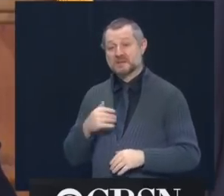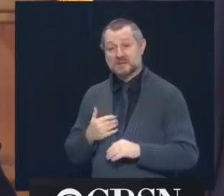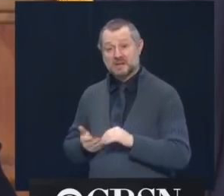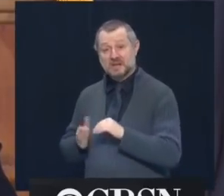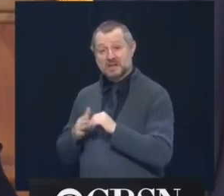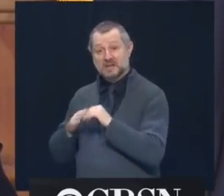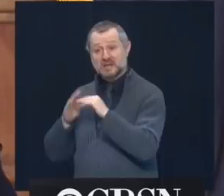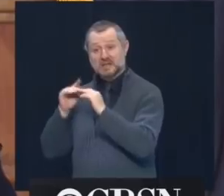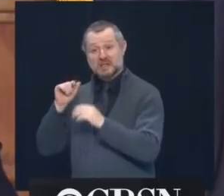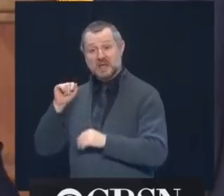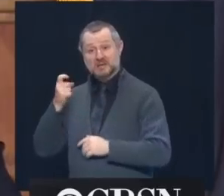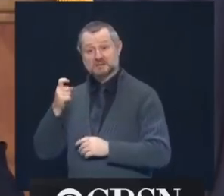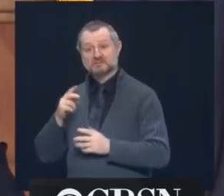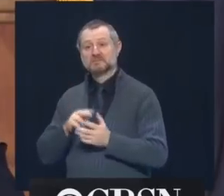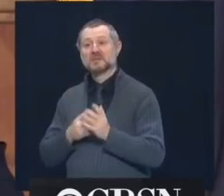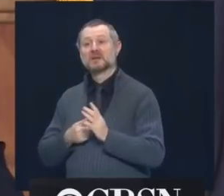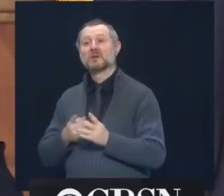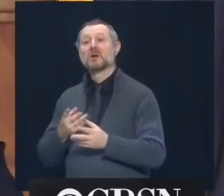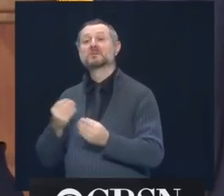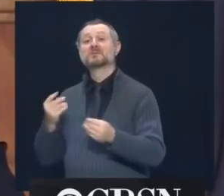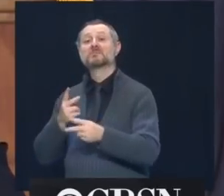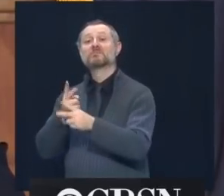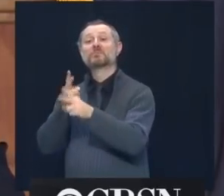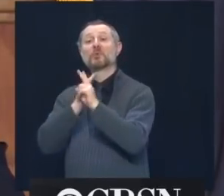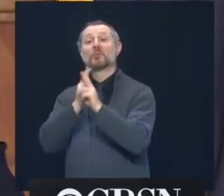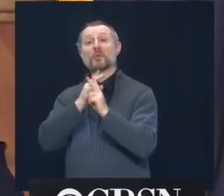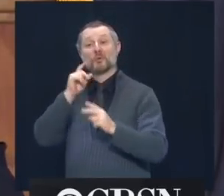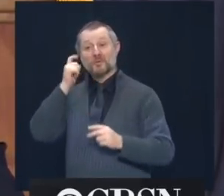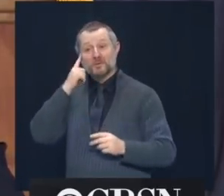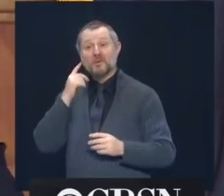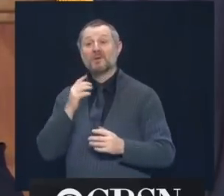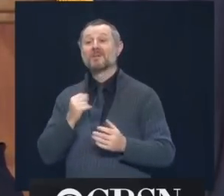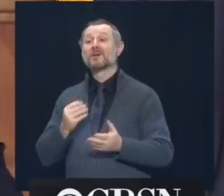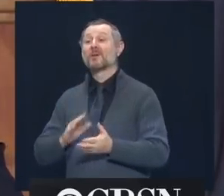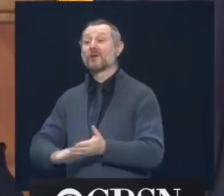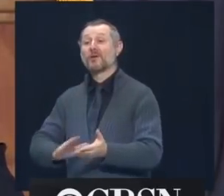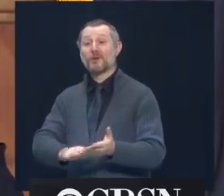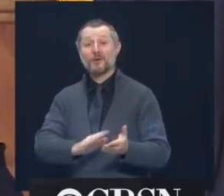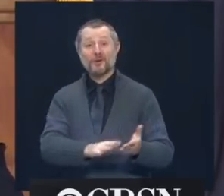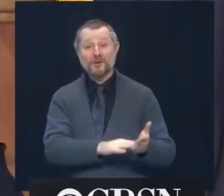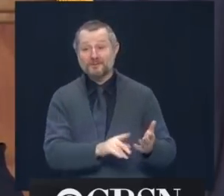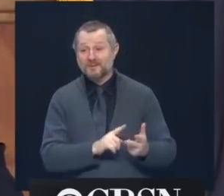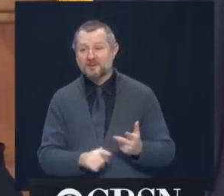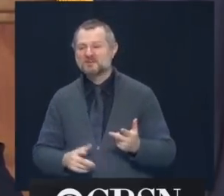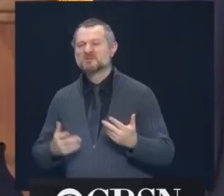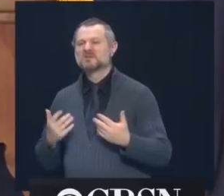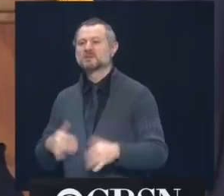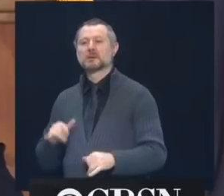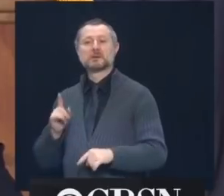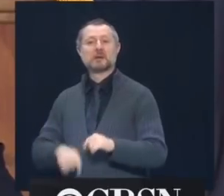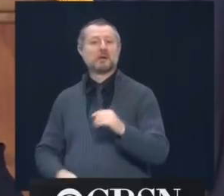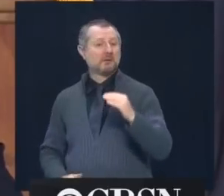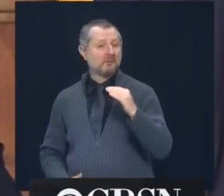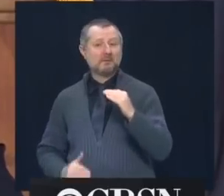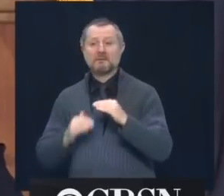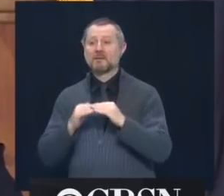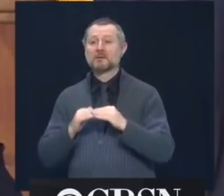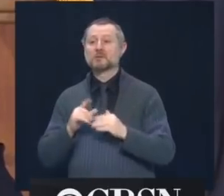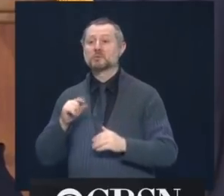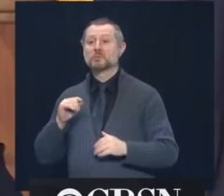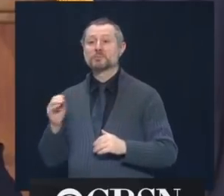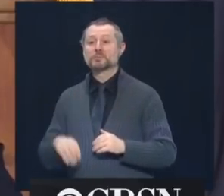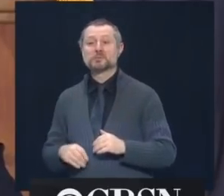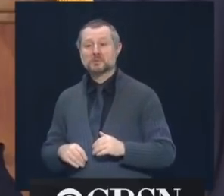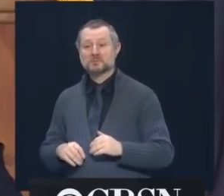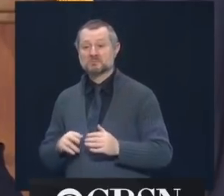borrow, if we lay off people, you still will not be able to close a 20% hole. That's